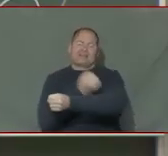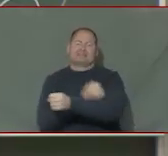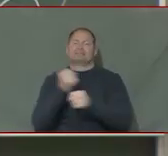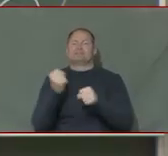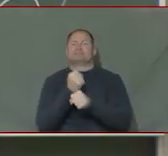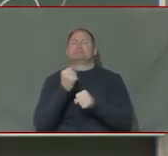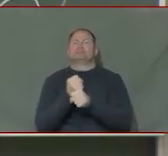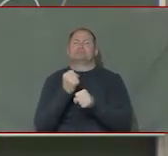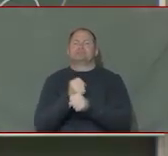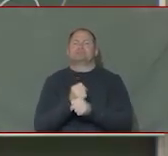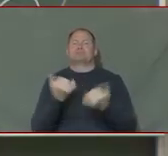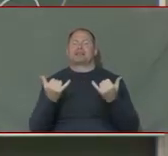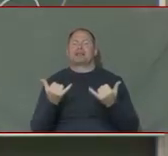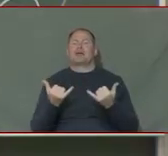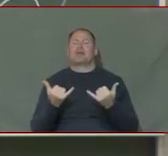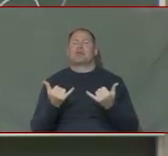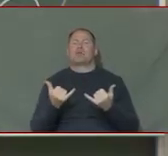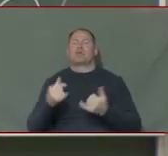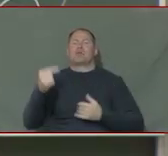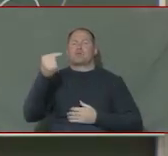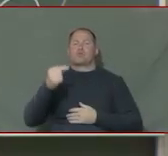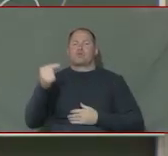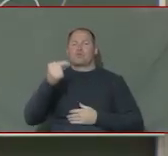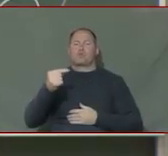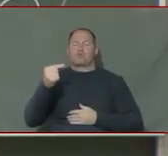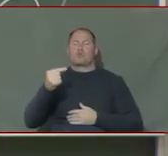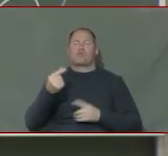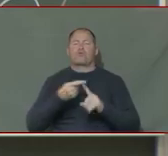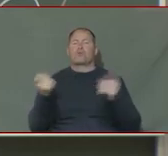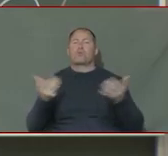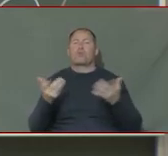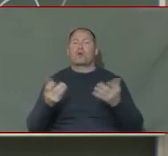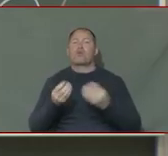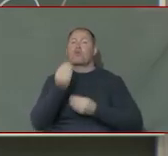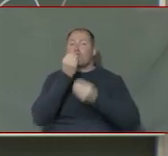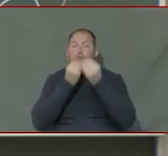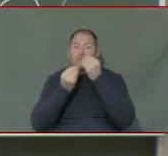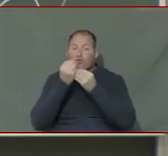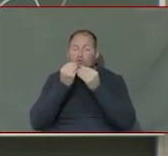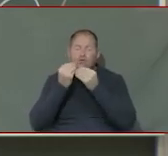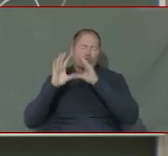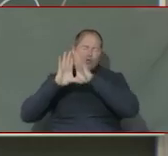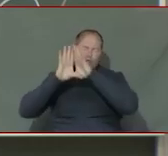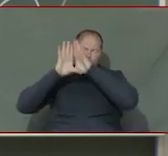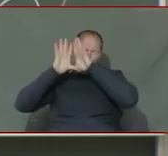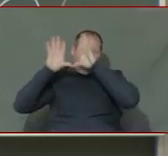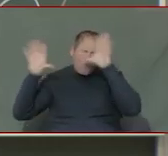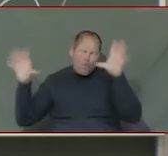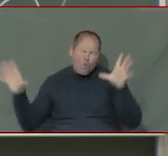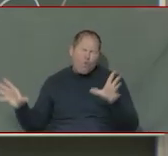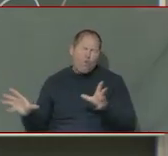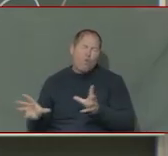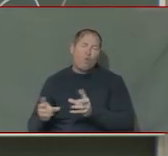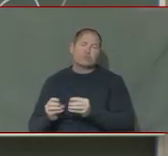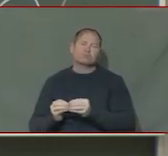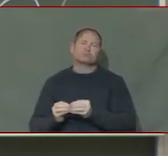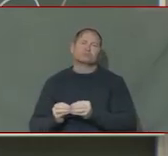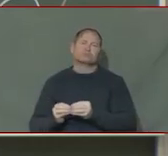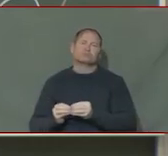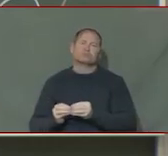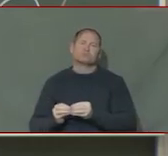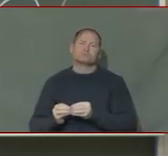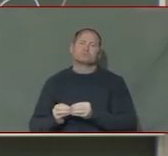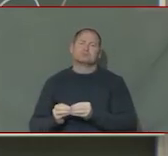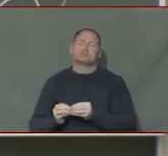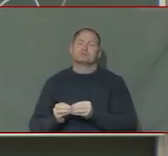does the glucose come from? All food you eat, you can make a note of this, all the food we eat is